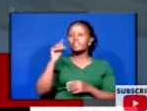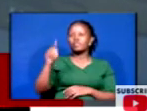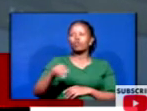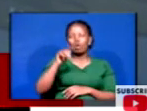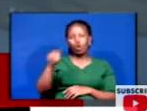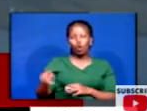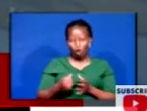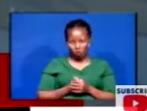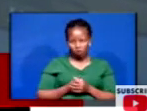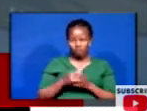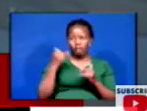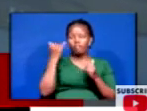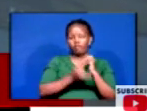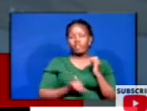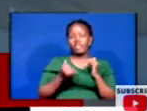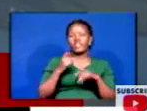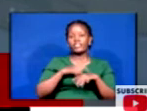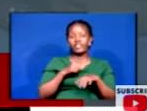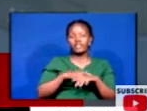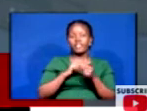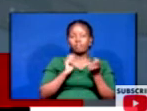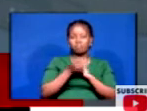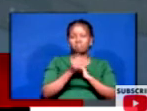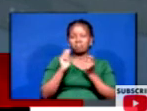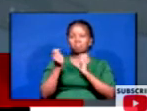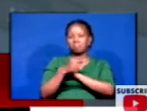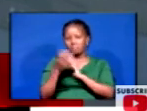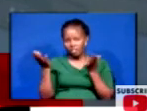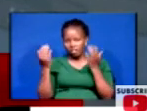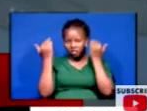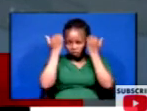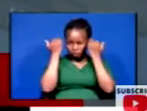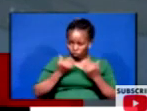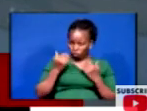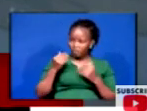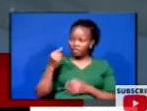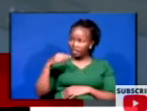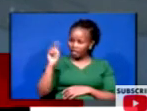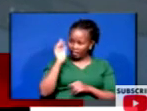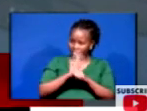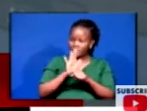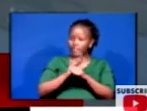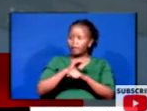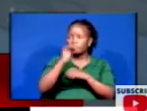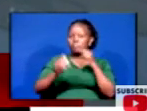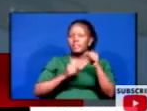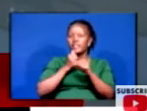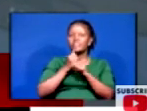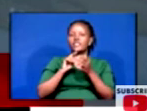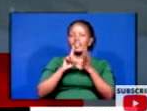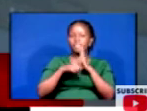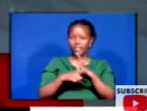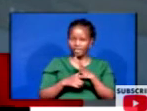finally, I think with also the changing of time, the court got it wrong. I mean, got it right this time round, many years later. Mm-hmm. And what if, I